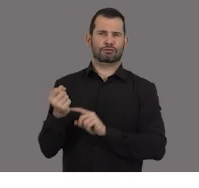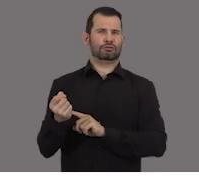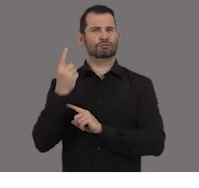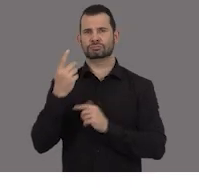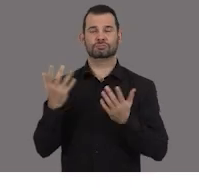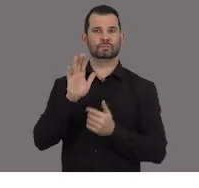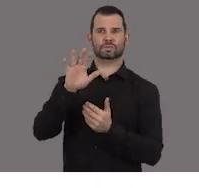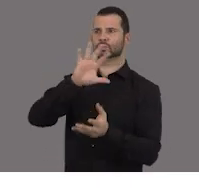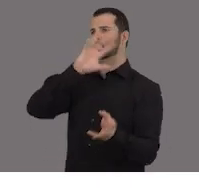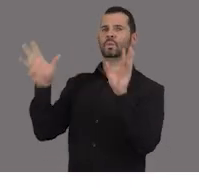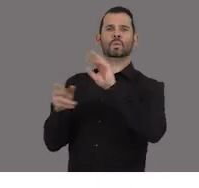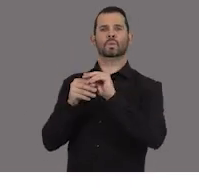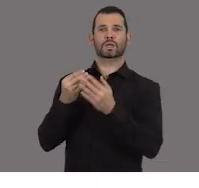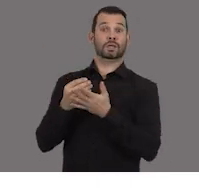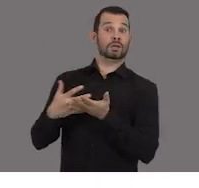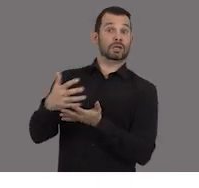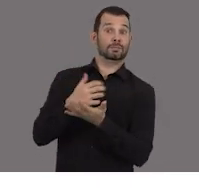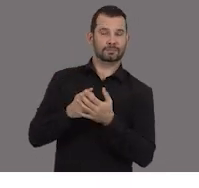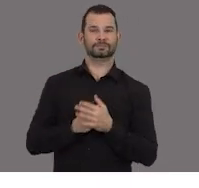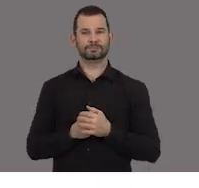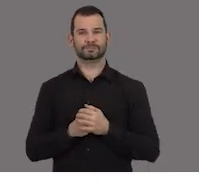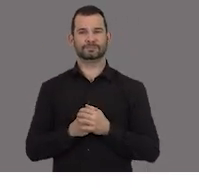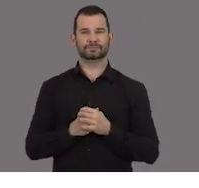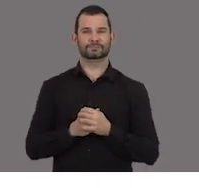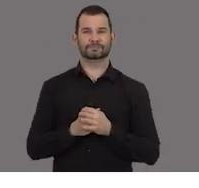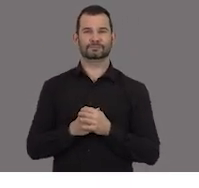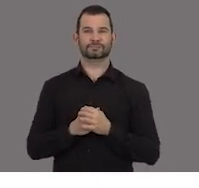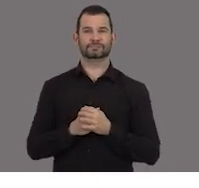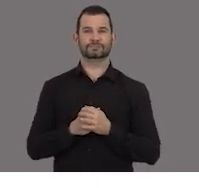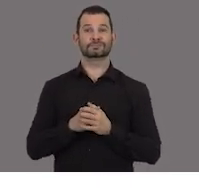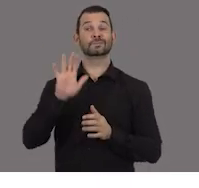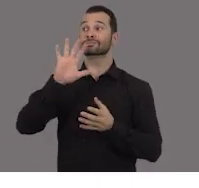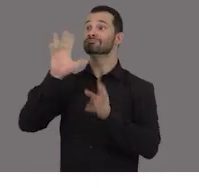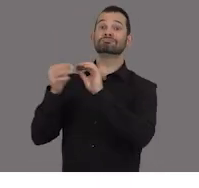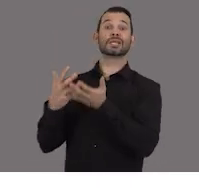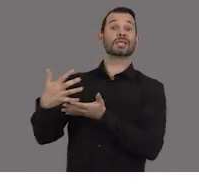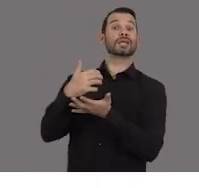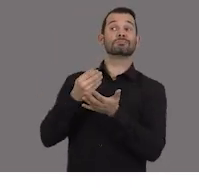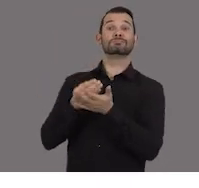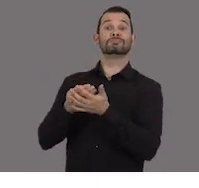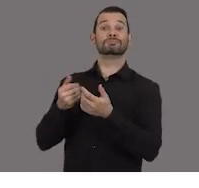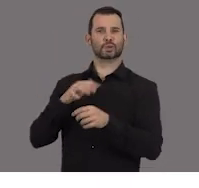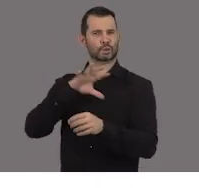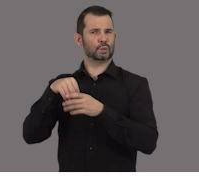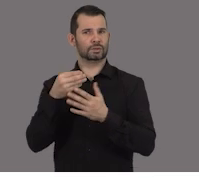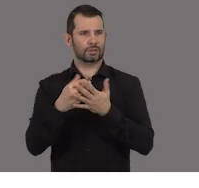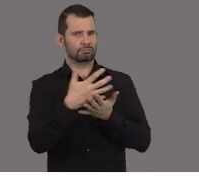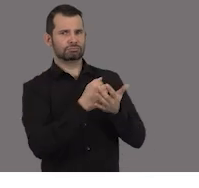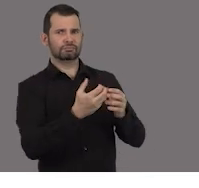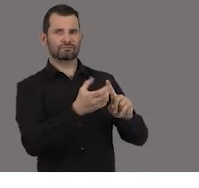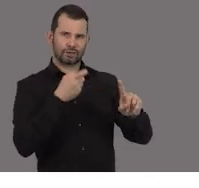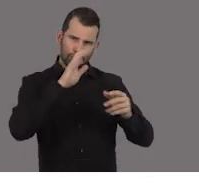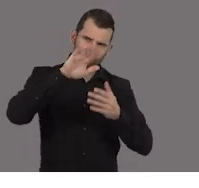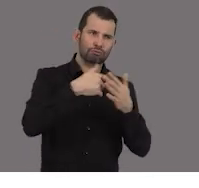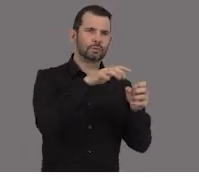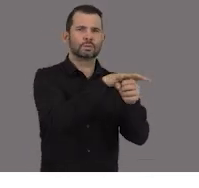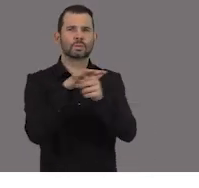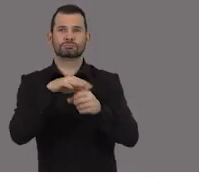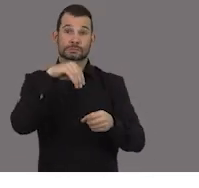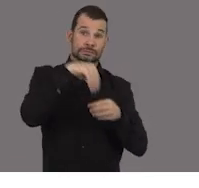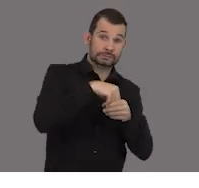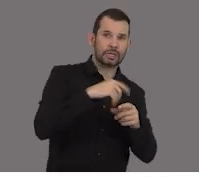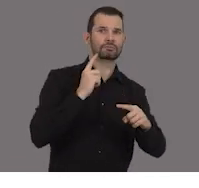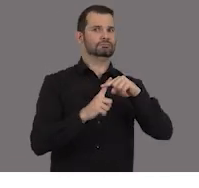taxes in Canada, you need to understand your total income. Your total income includes